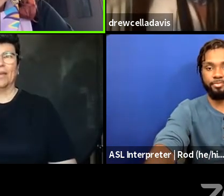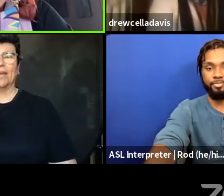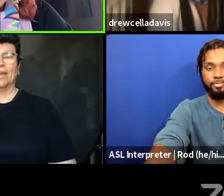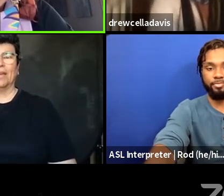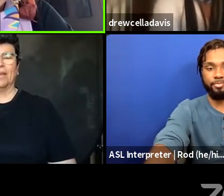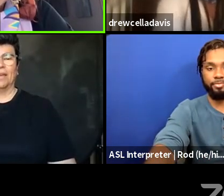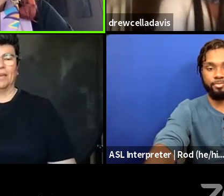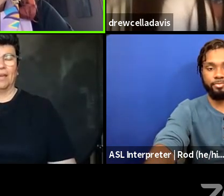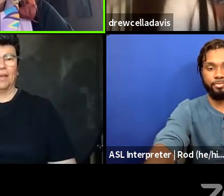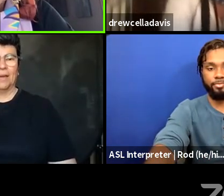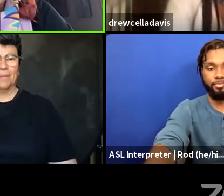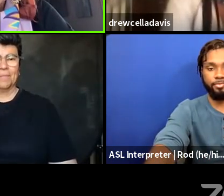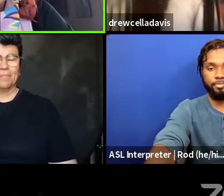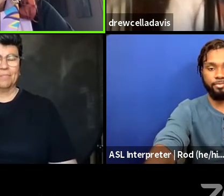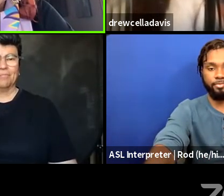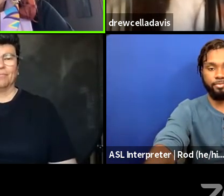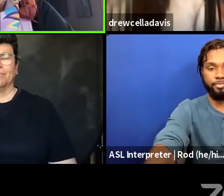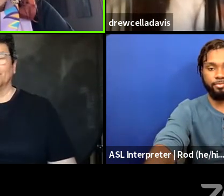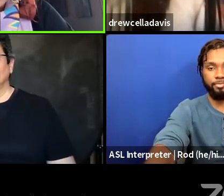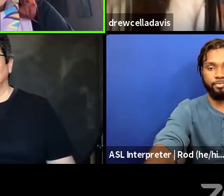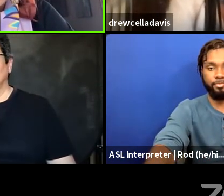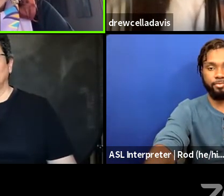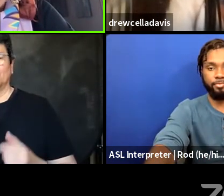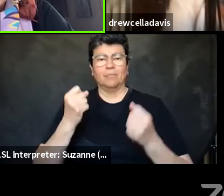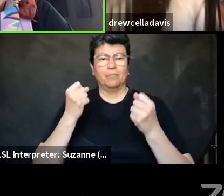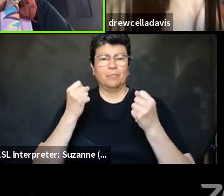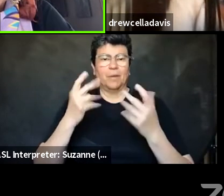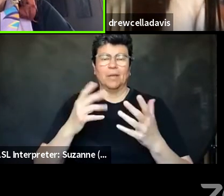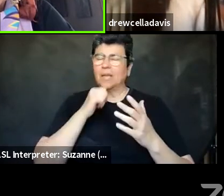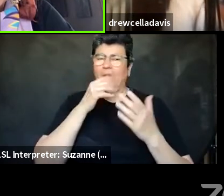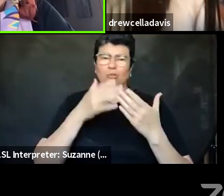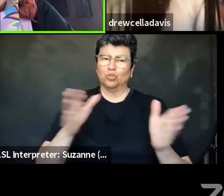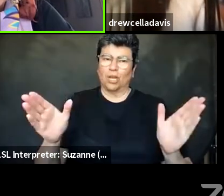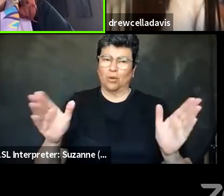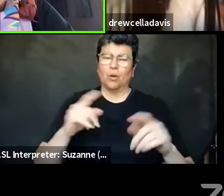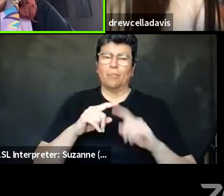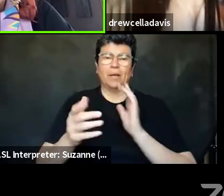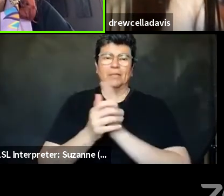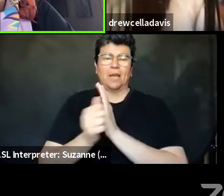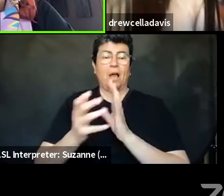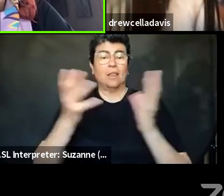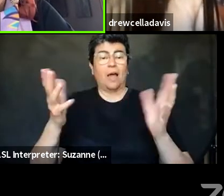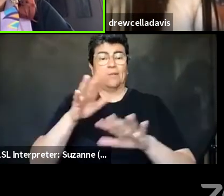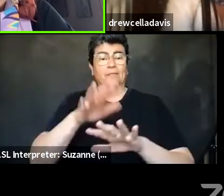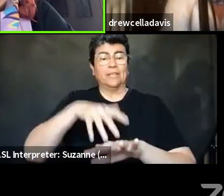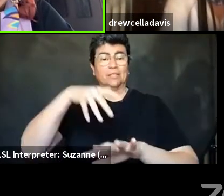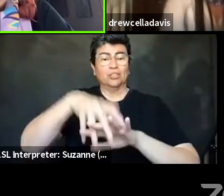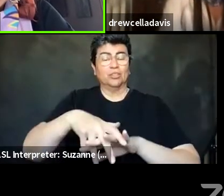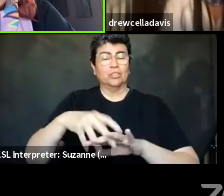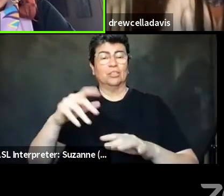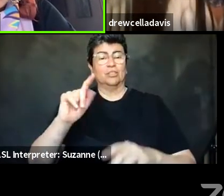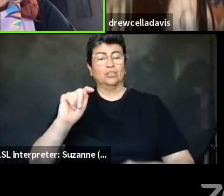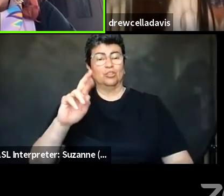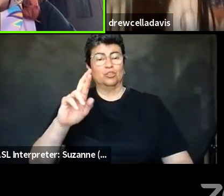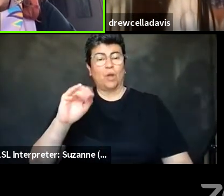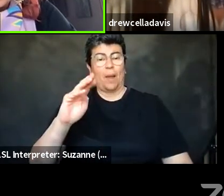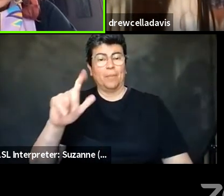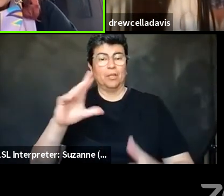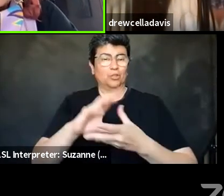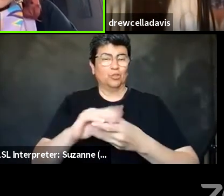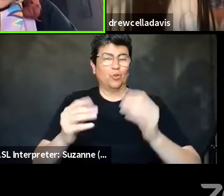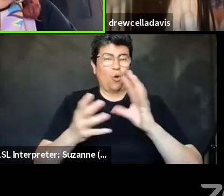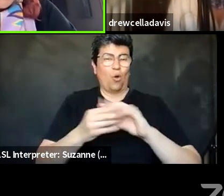talent, right? A lot of, and not to generalize, but a lot of Indigenous tribal storytelling, there has to